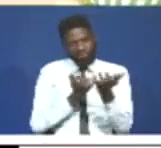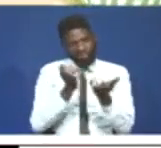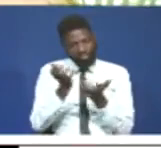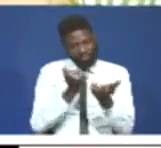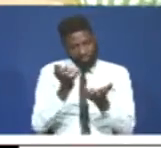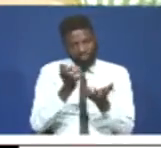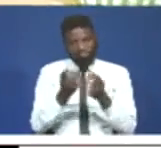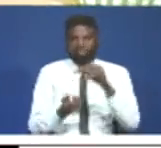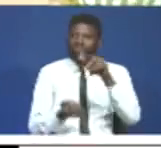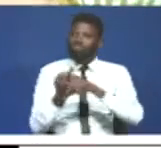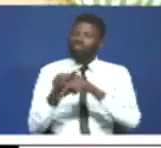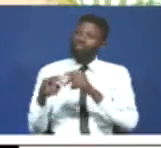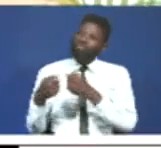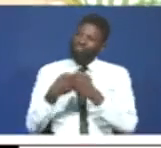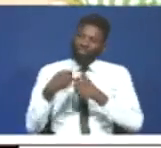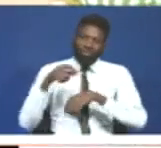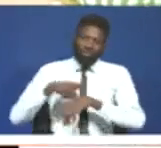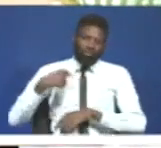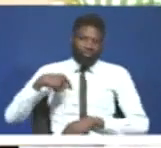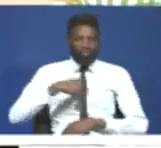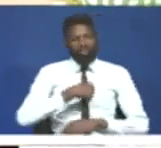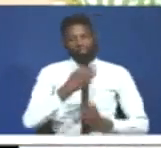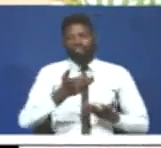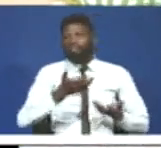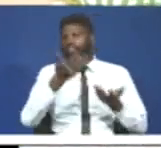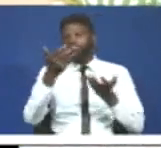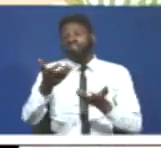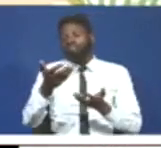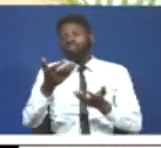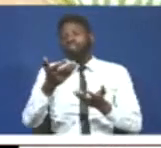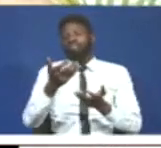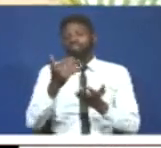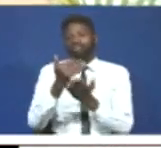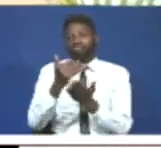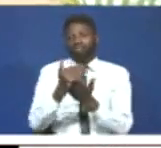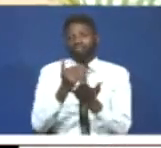challenges when we are delivering on subsidy on the programs that we have.